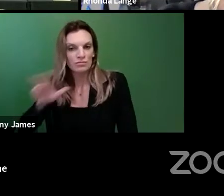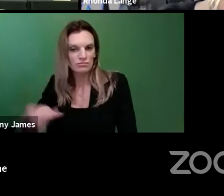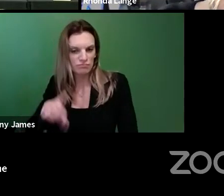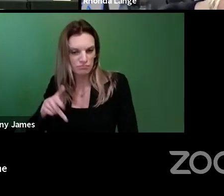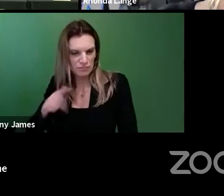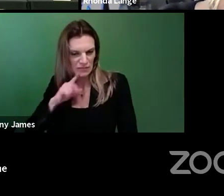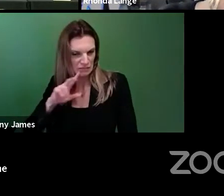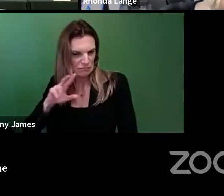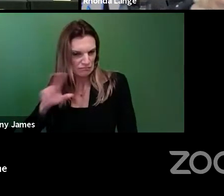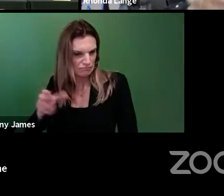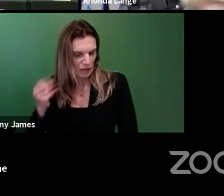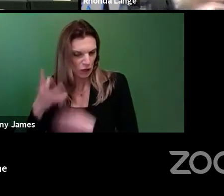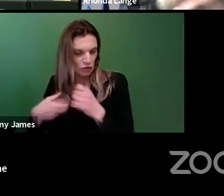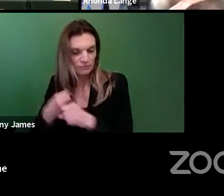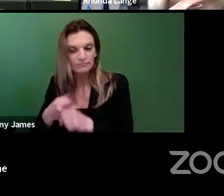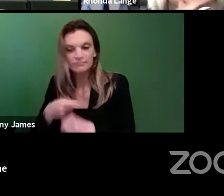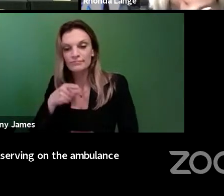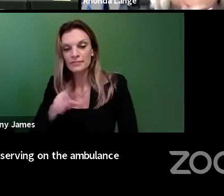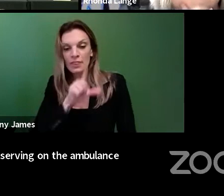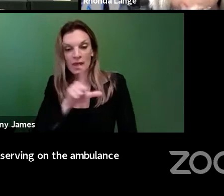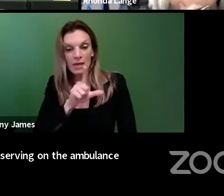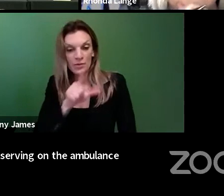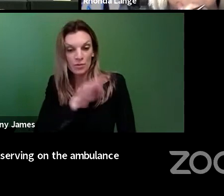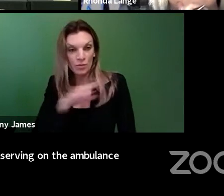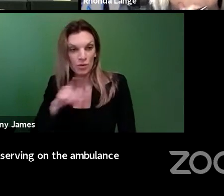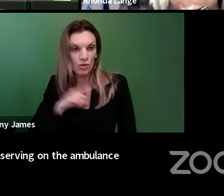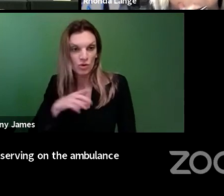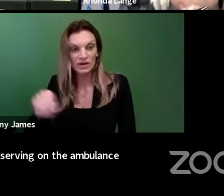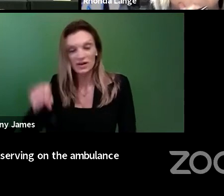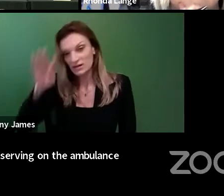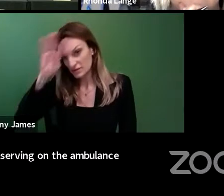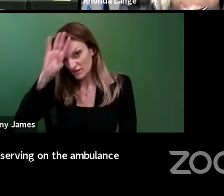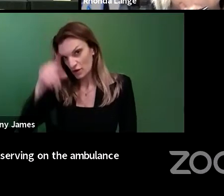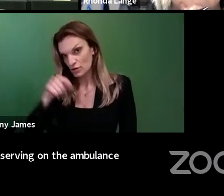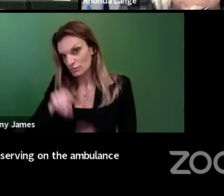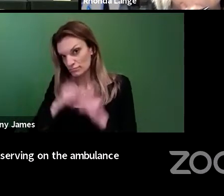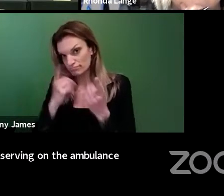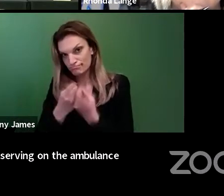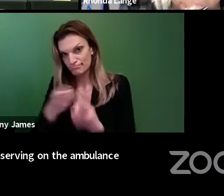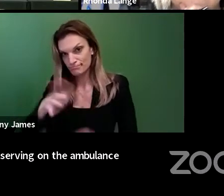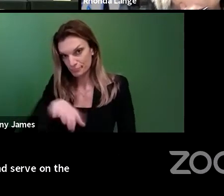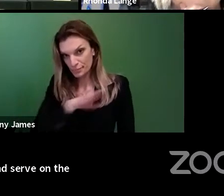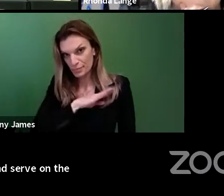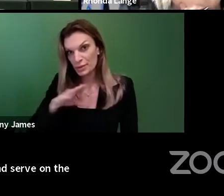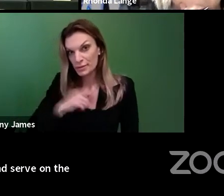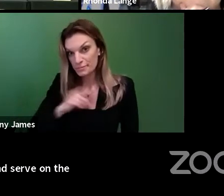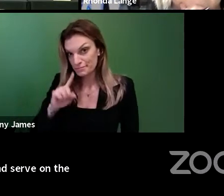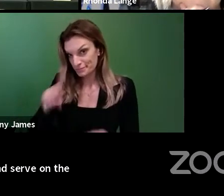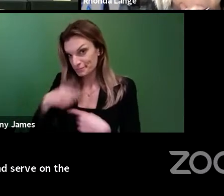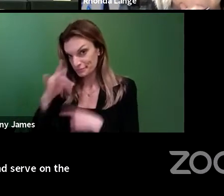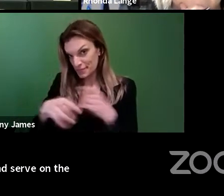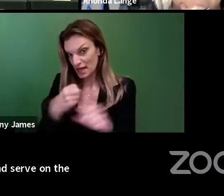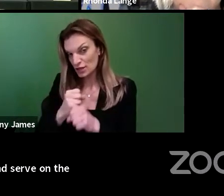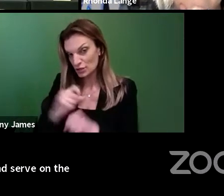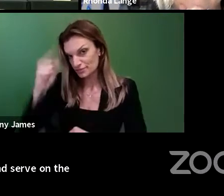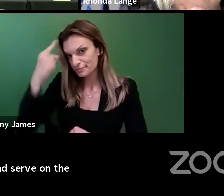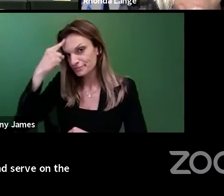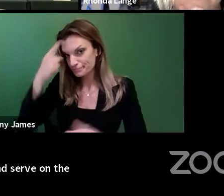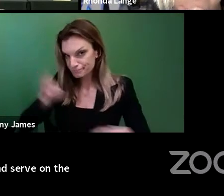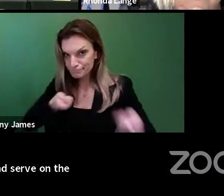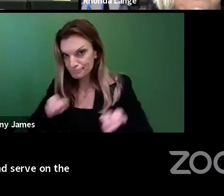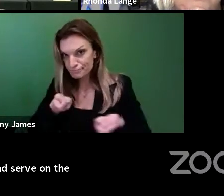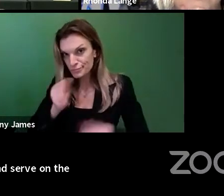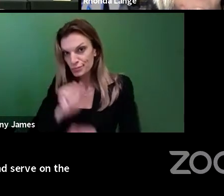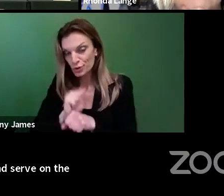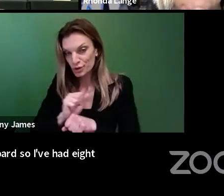I've also served on the library board and the fire district board. So I've had 8 years of governance in these